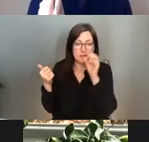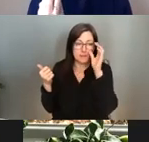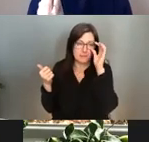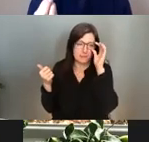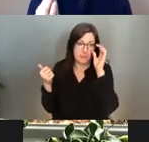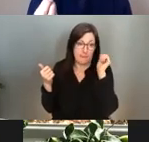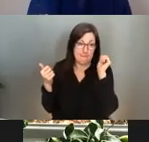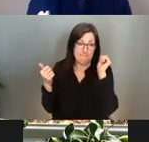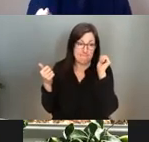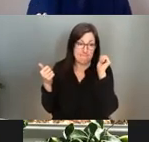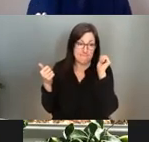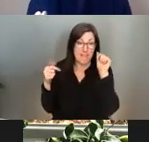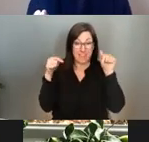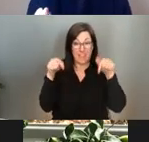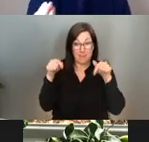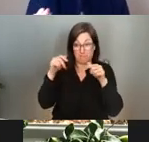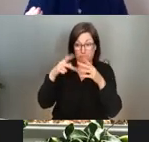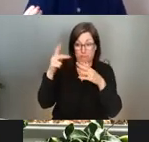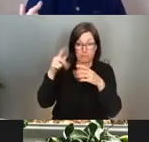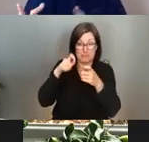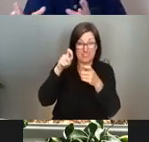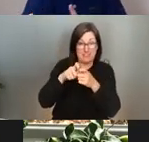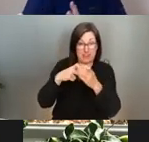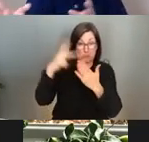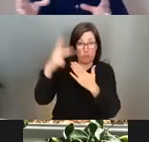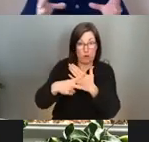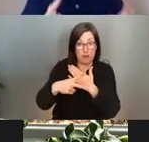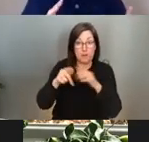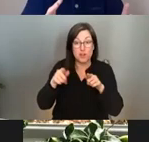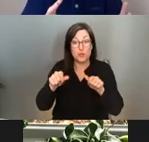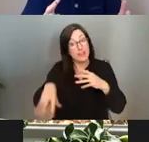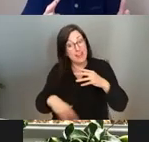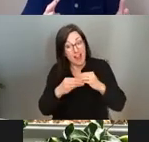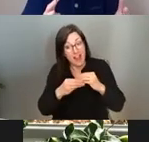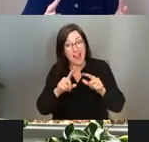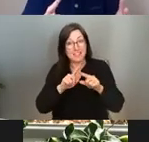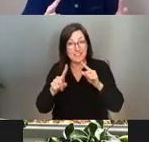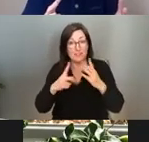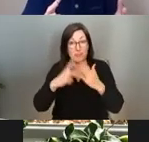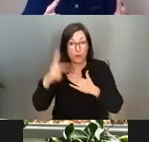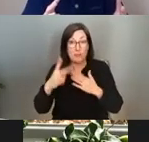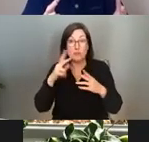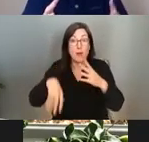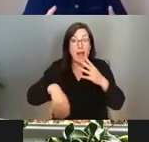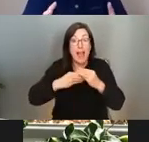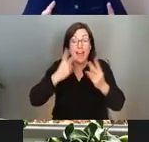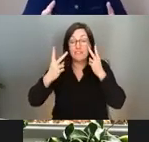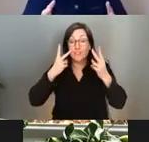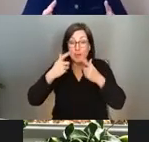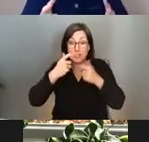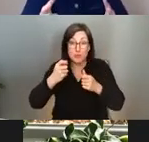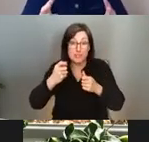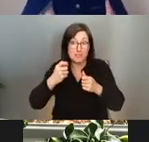with this particular program, we can put different backgrounds in to add visual interest as you need to.